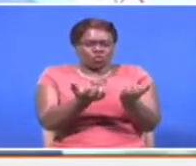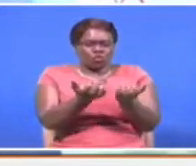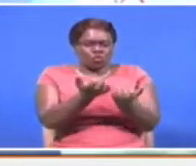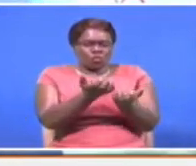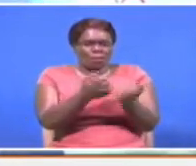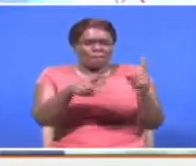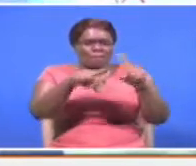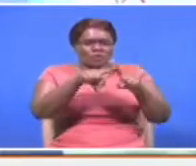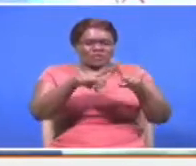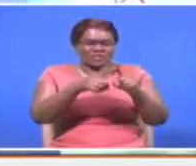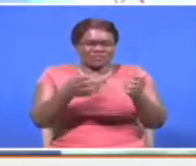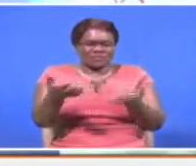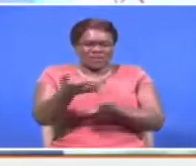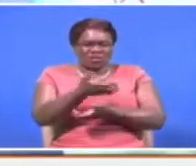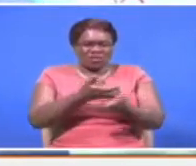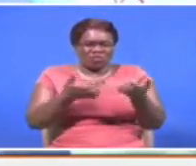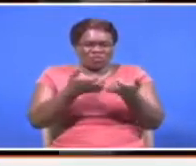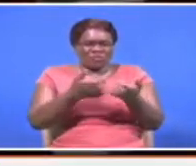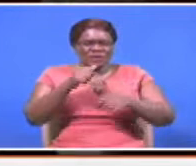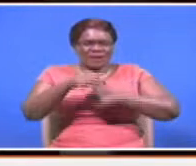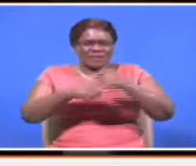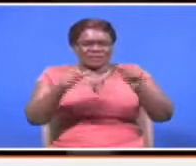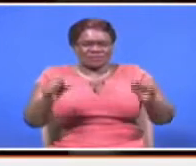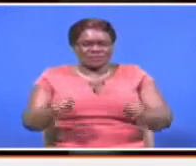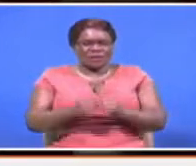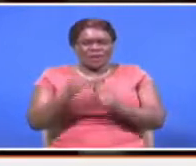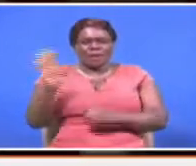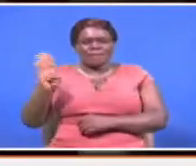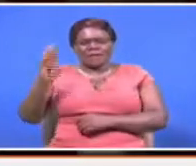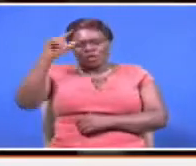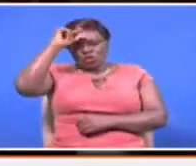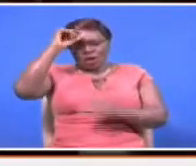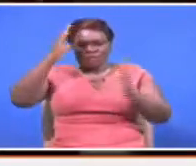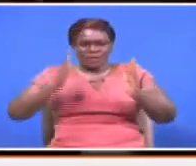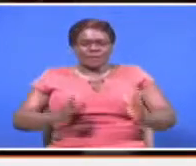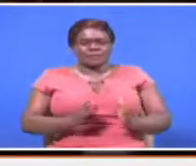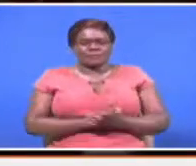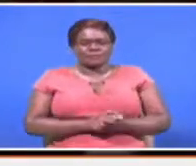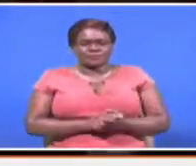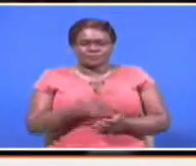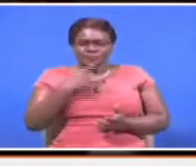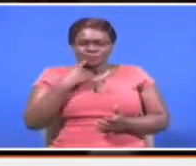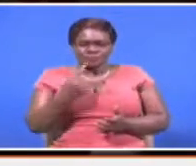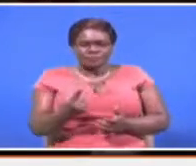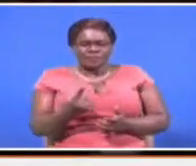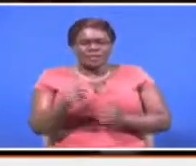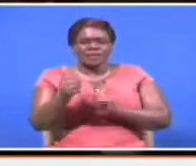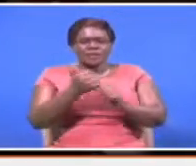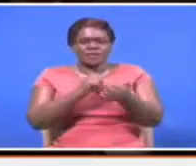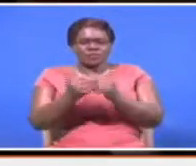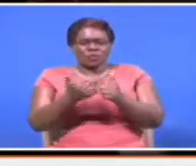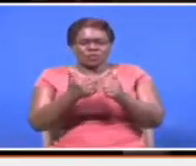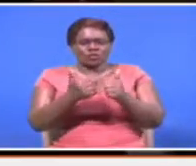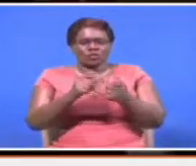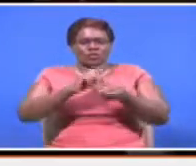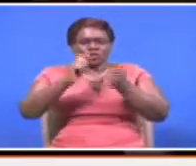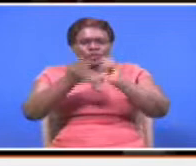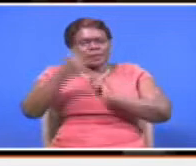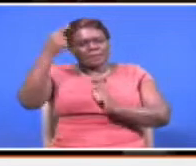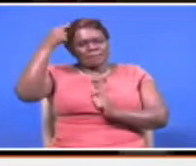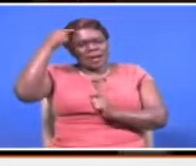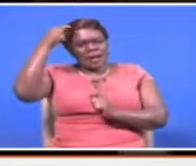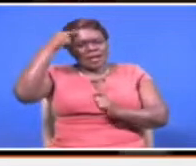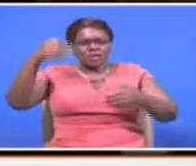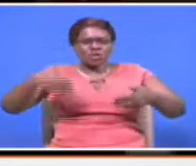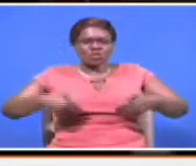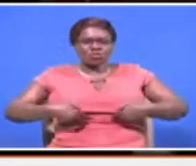Exchange of positive economic activity take place. Baringo Governor Benjamin Cheboi says the sport will transform the mindset of